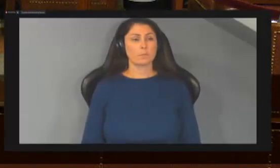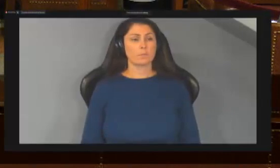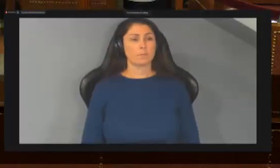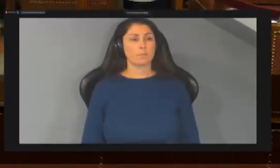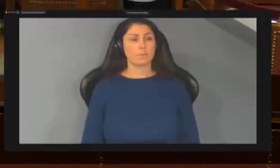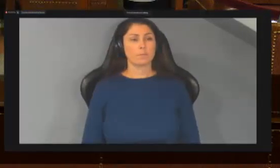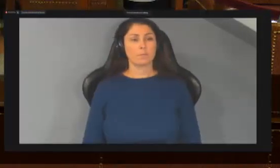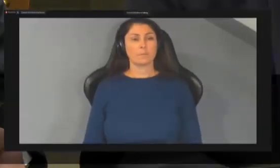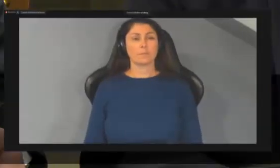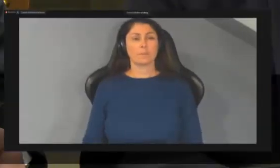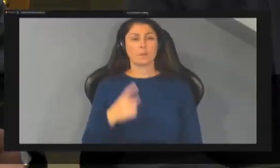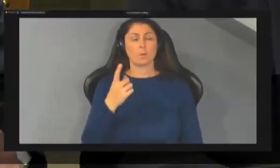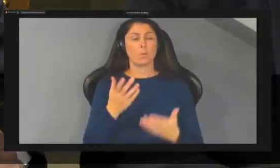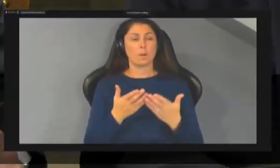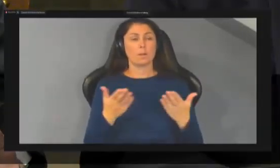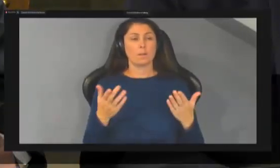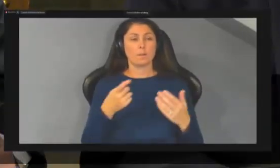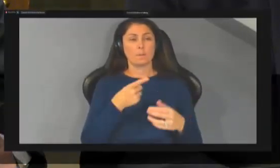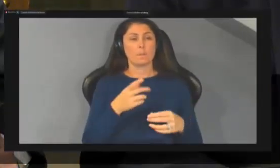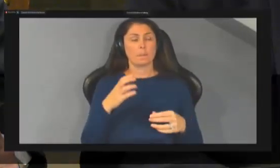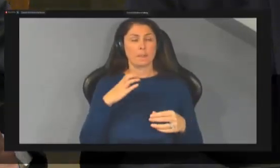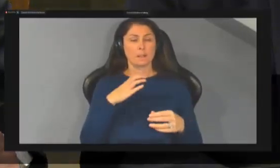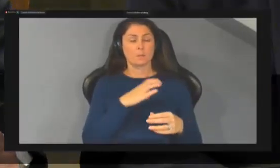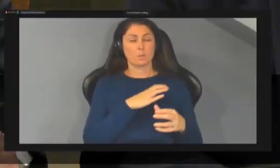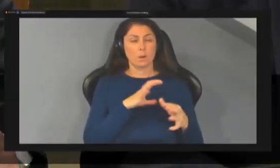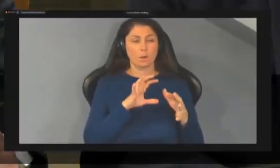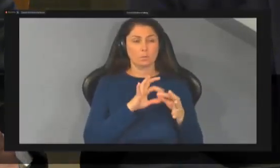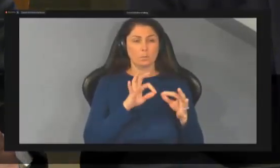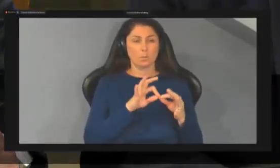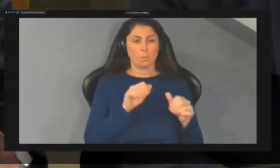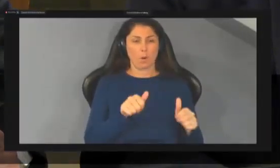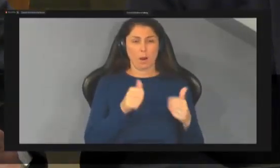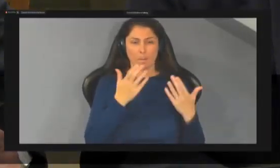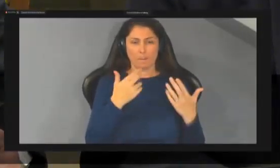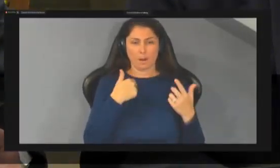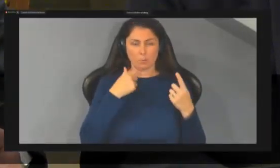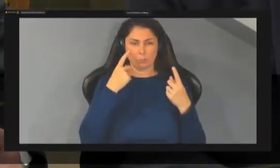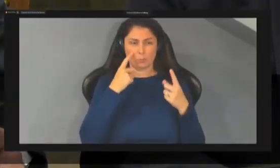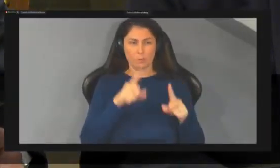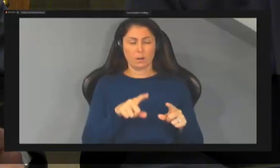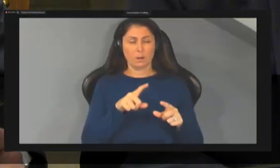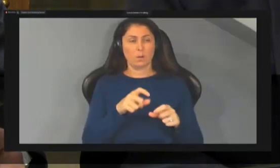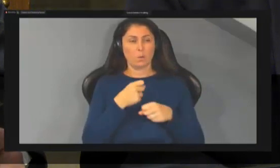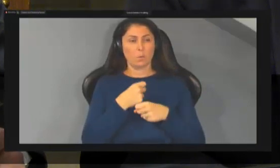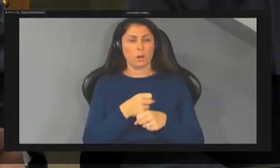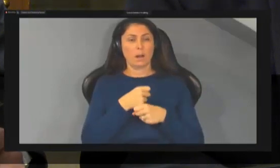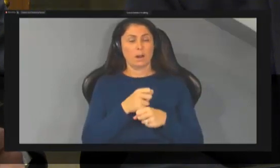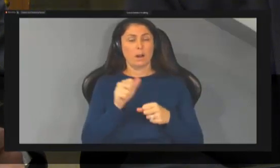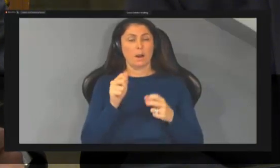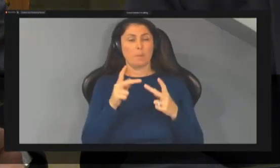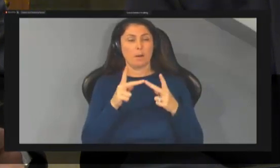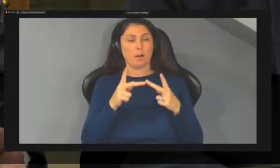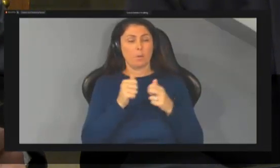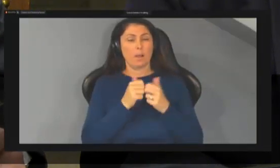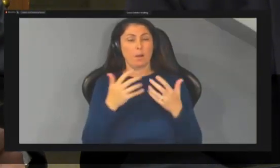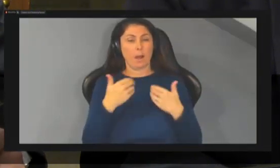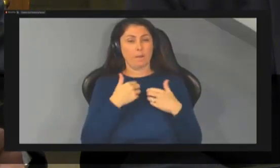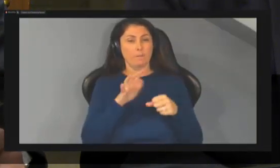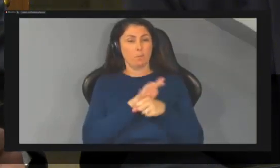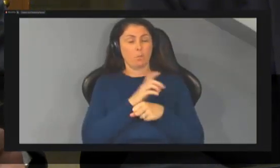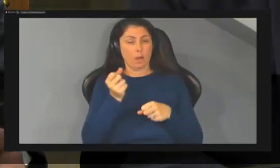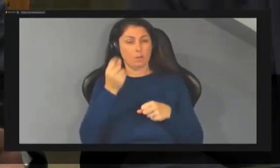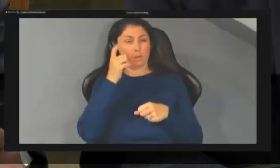So one thing the councilwoman brought up, which I am in agreement with, is creating positions without having a full understanding of job